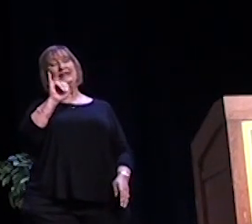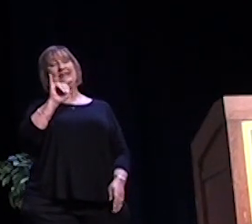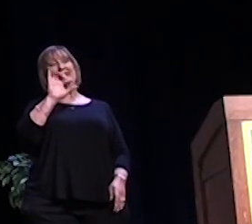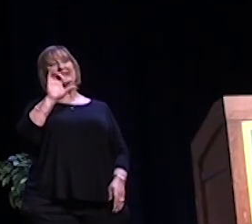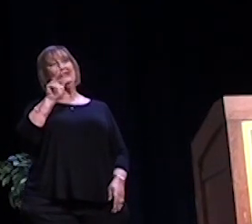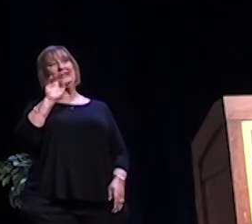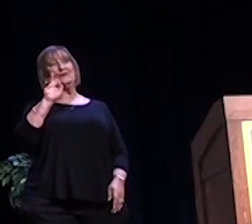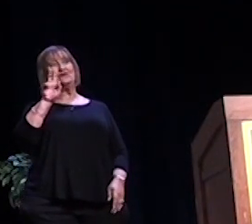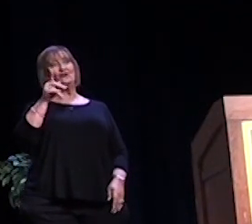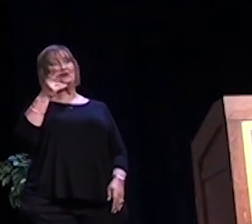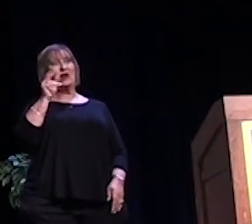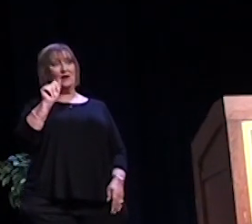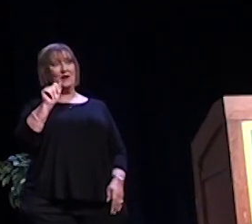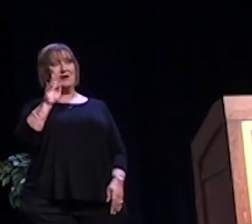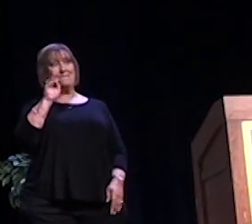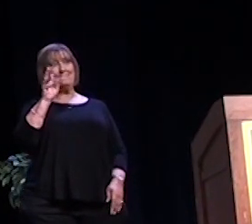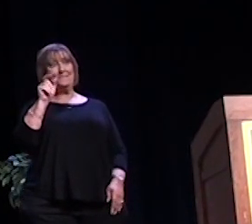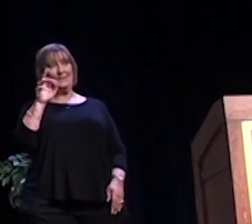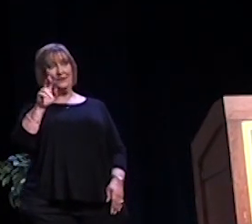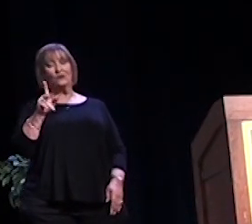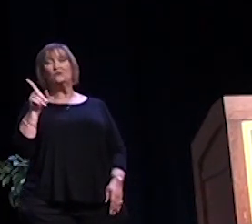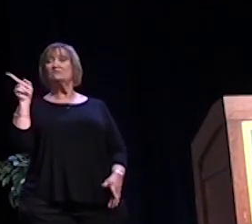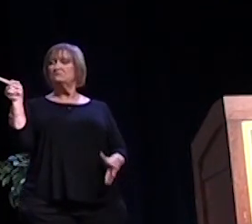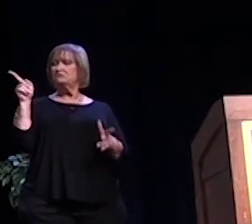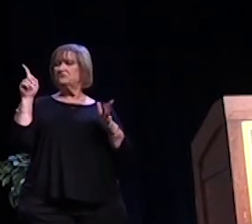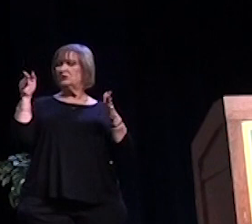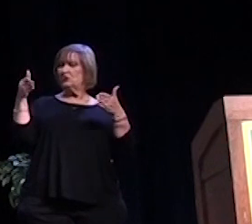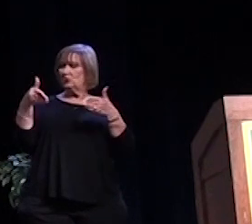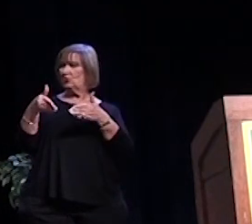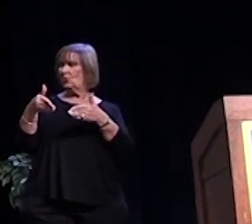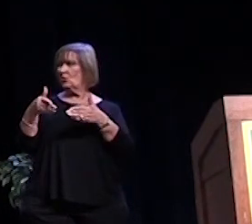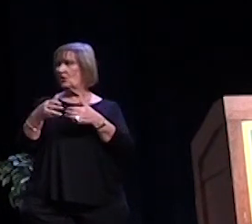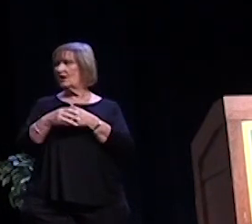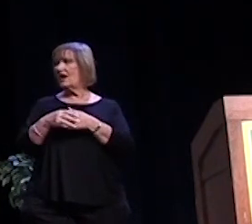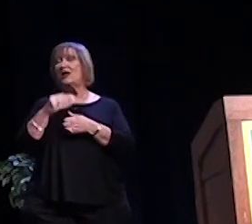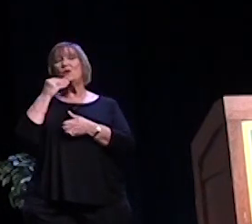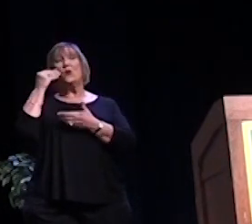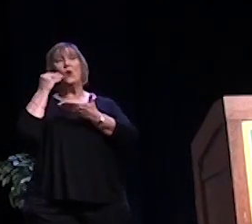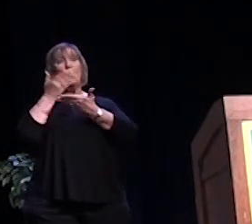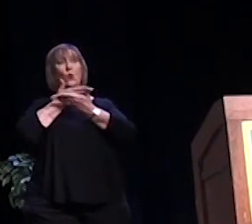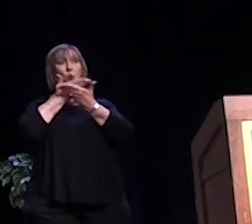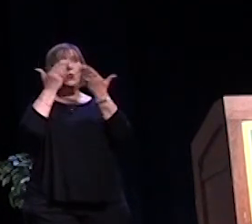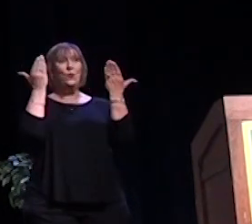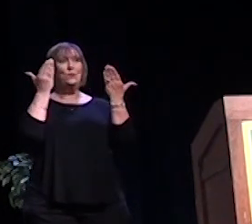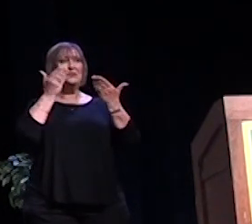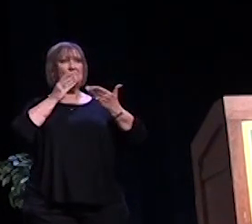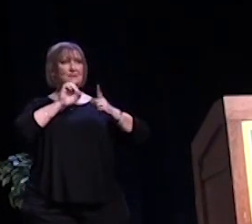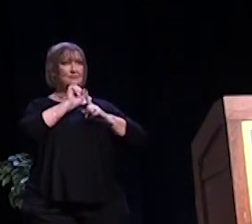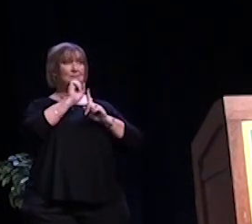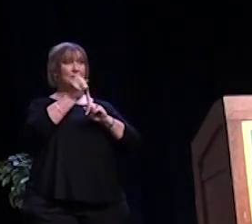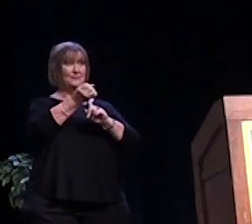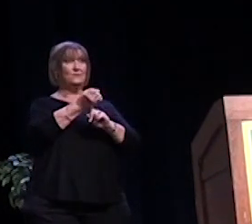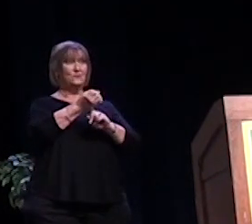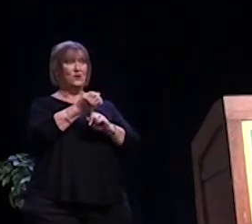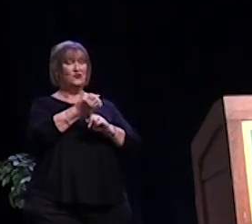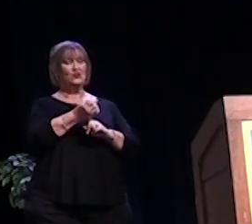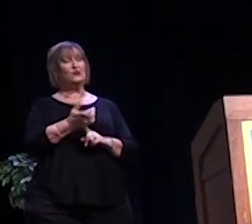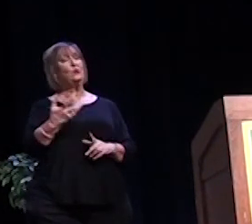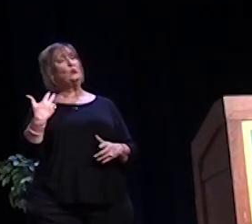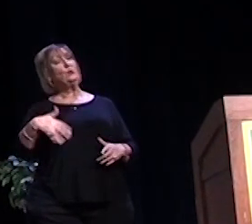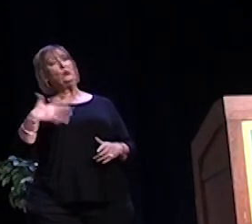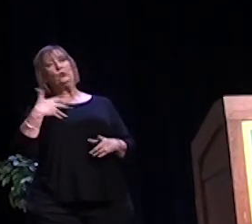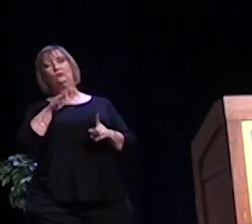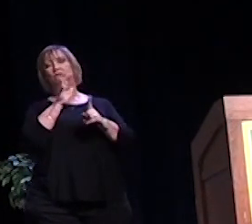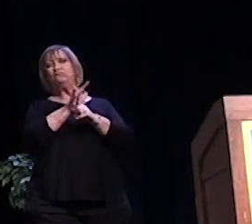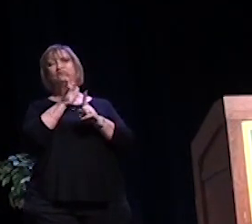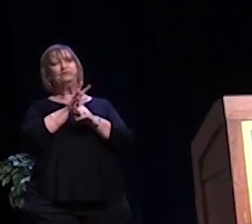work primarily in addressing the unhoused and homeless population in San Antonio. And this is a very hot topic right